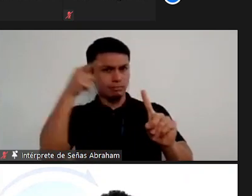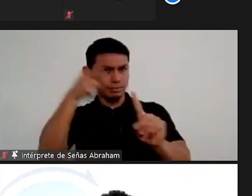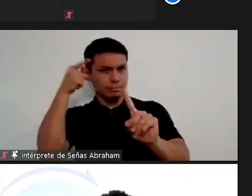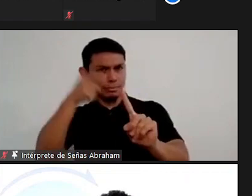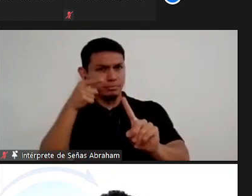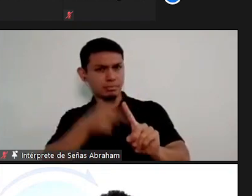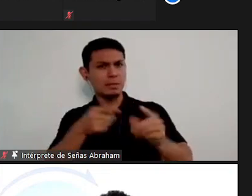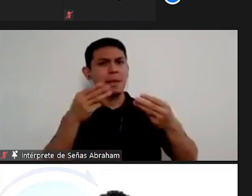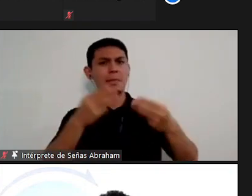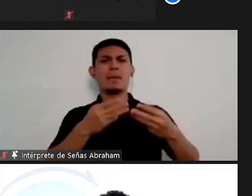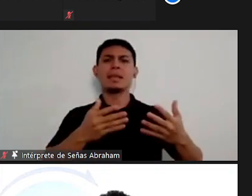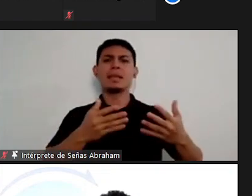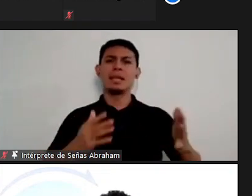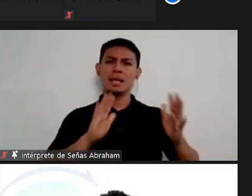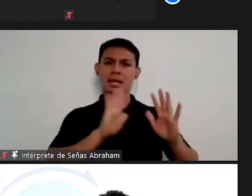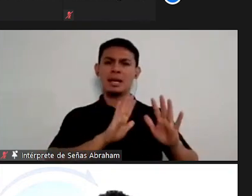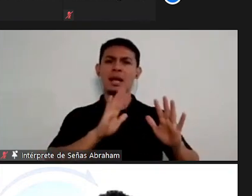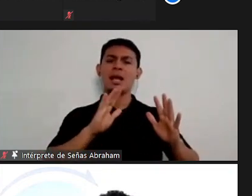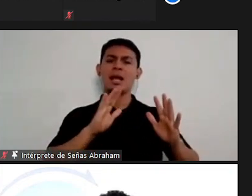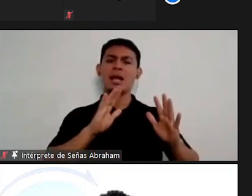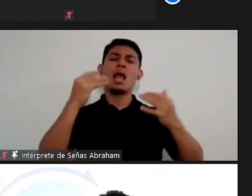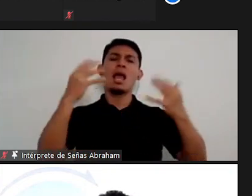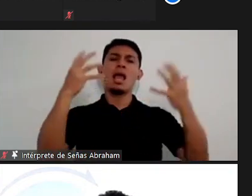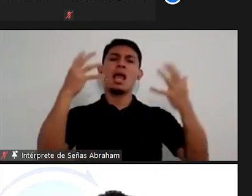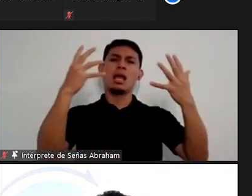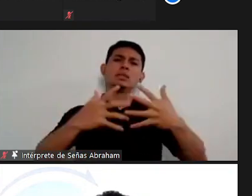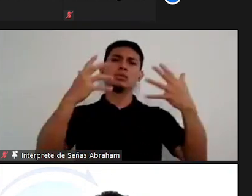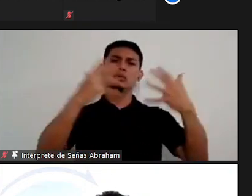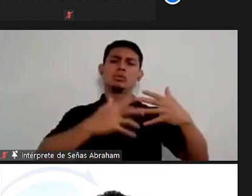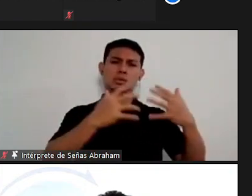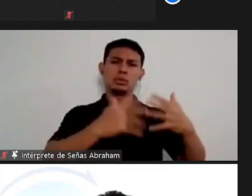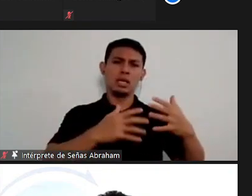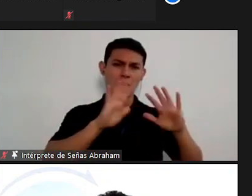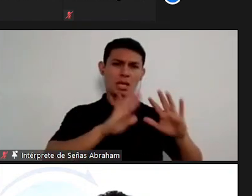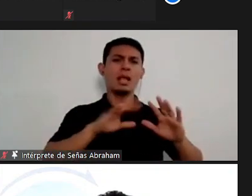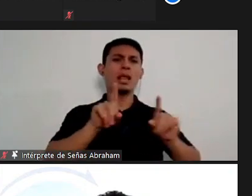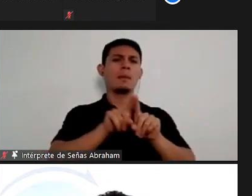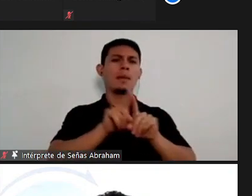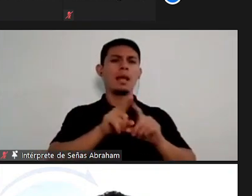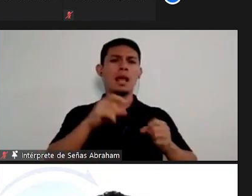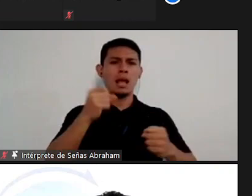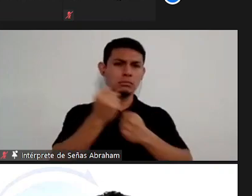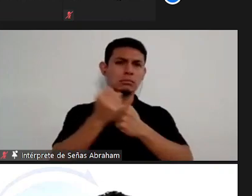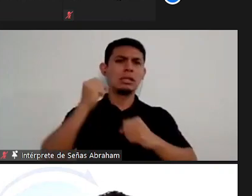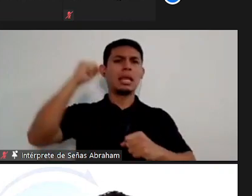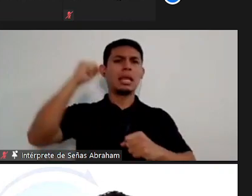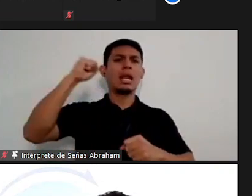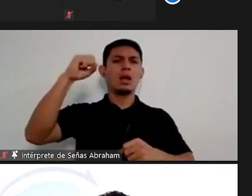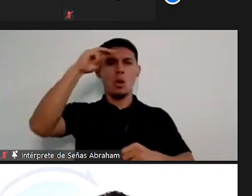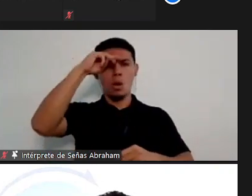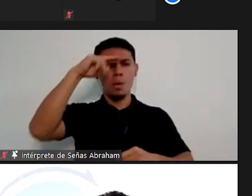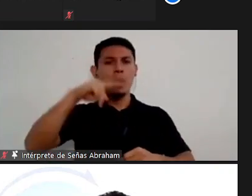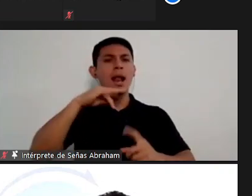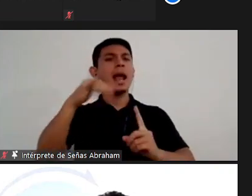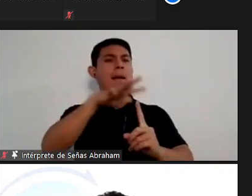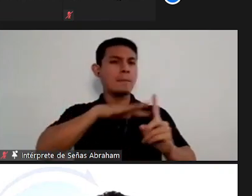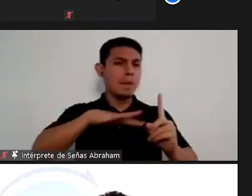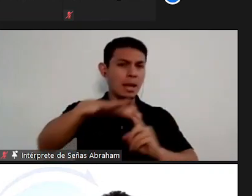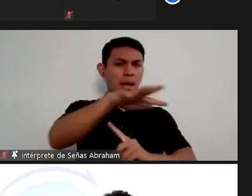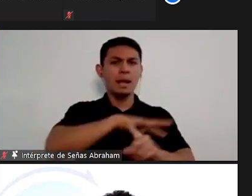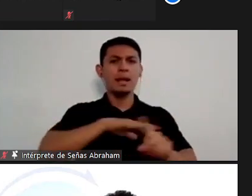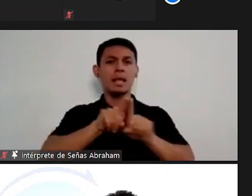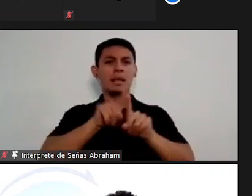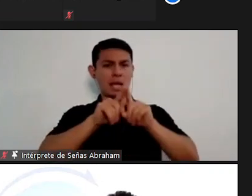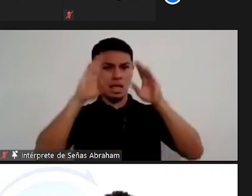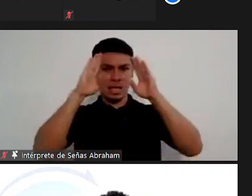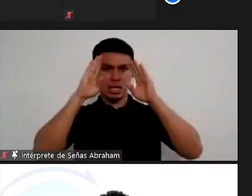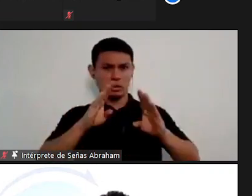specific indicators in matters of extractive industries uh defending advocacy of human rights